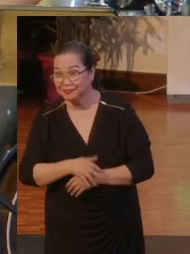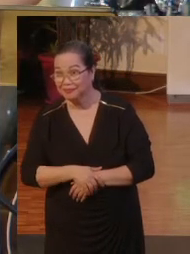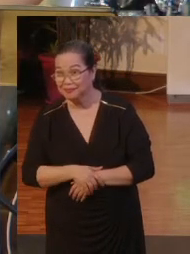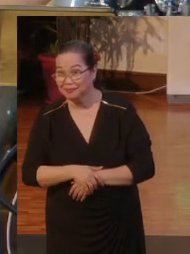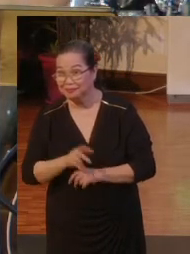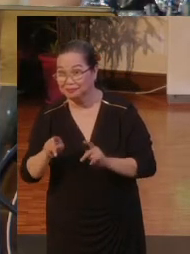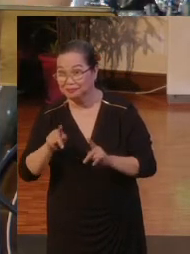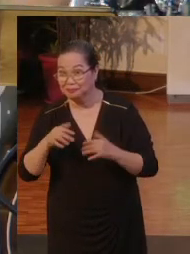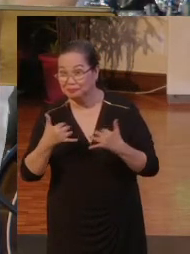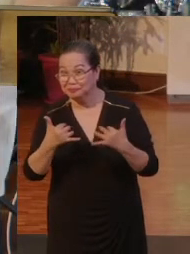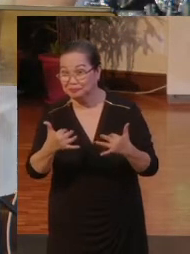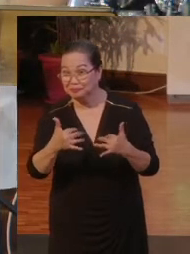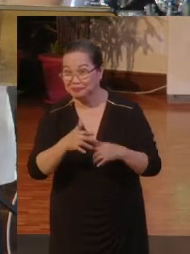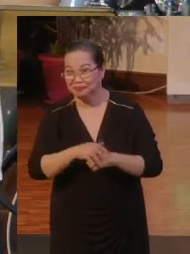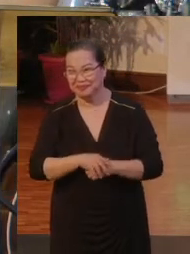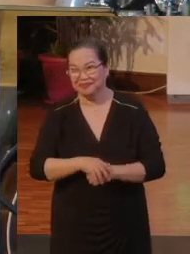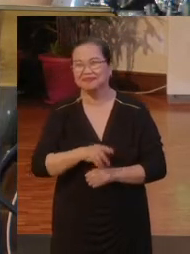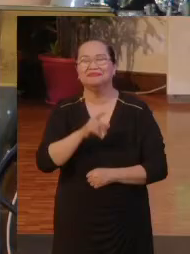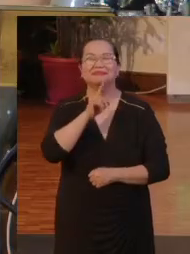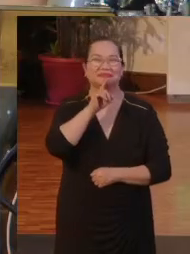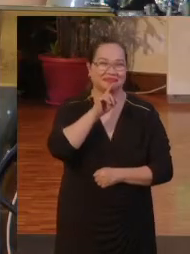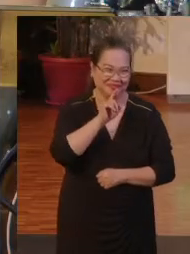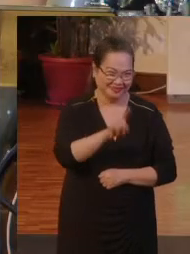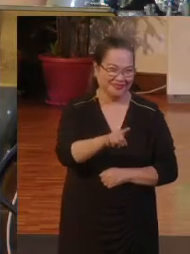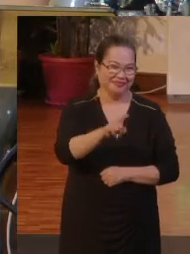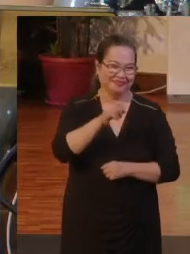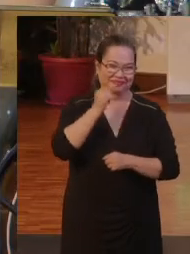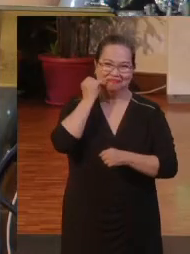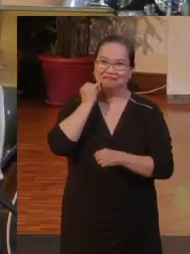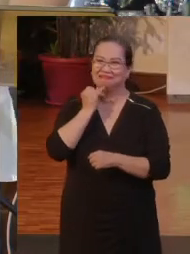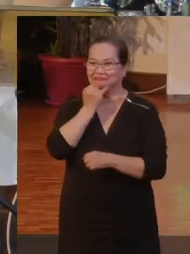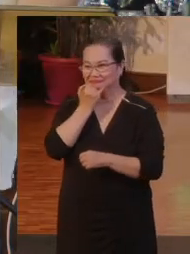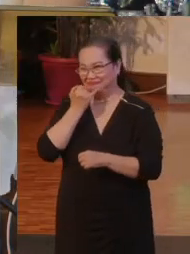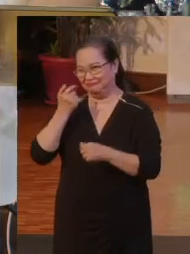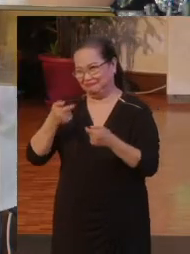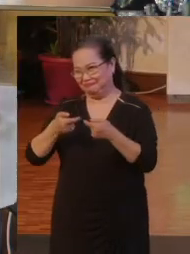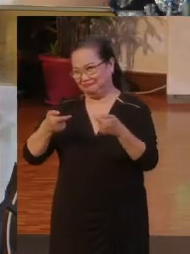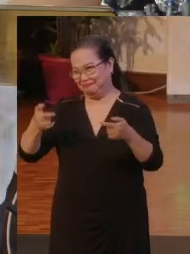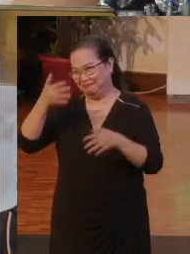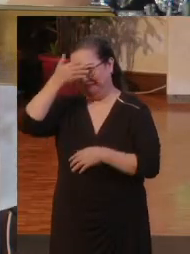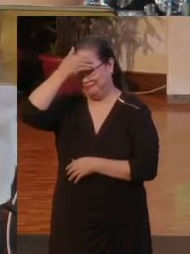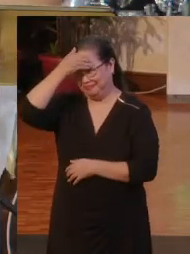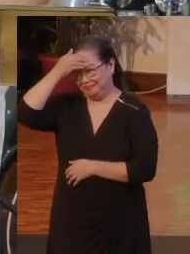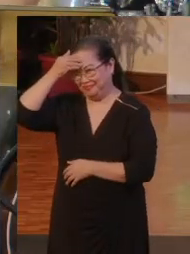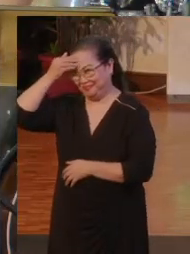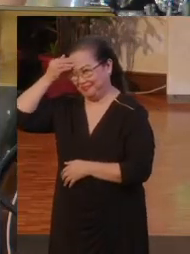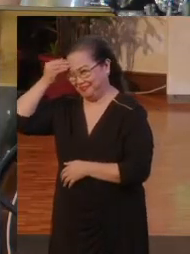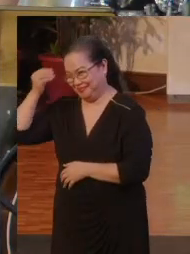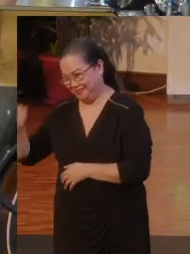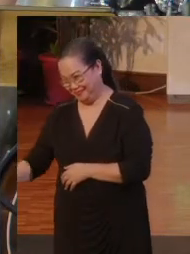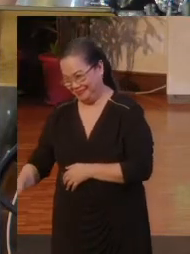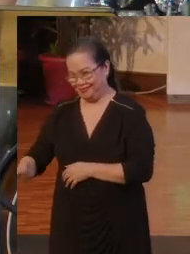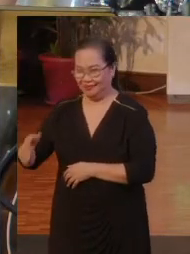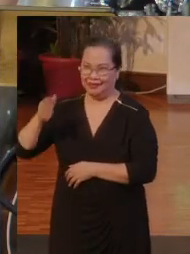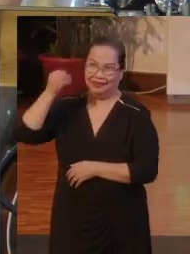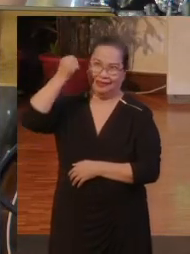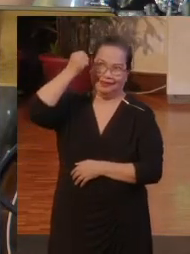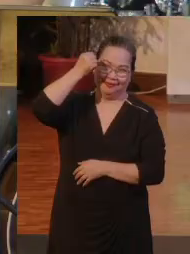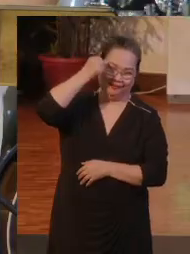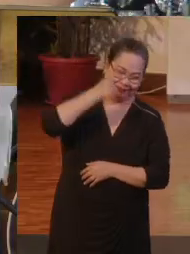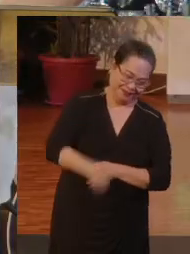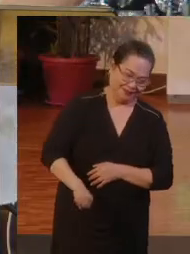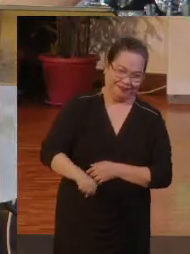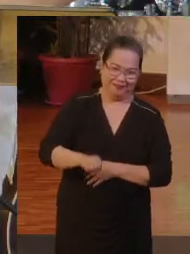Hindi laging naging tapat ang Israel at sila ay lumayo sa Diyos, nakalimot sa kanyang mga ginawa, sumuway sa kanyang mga